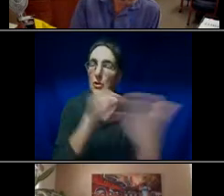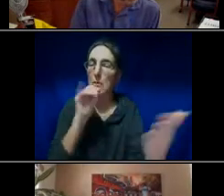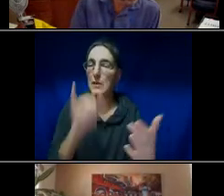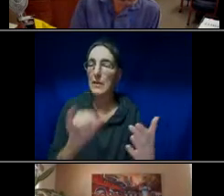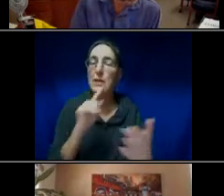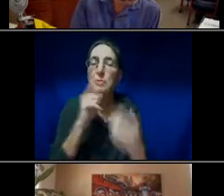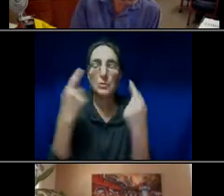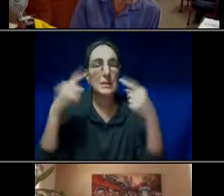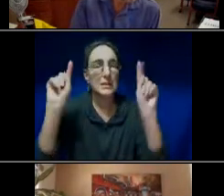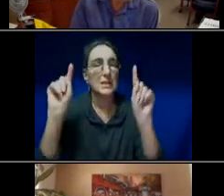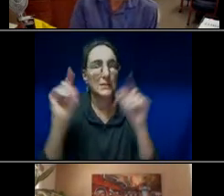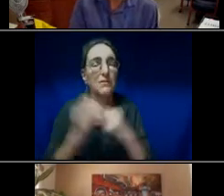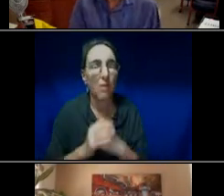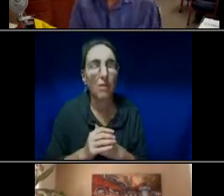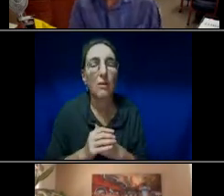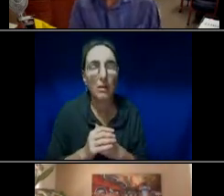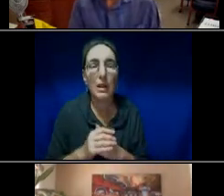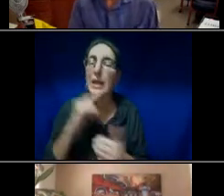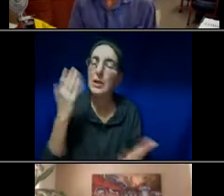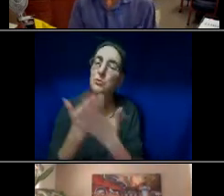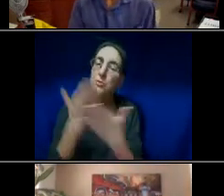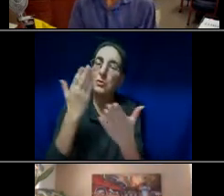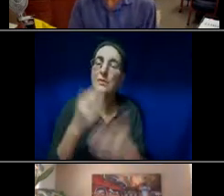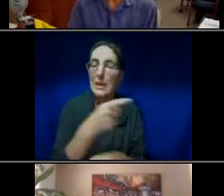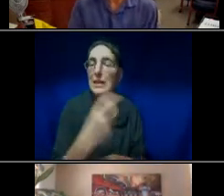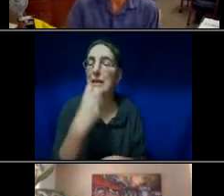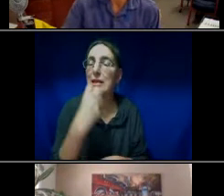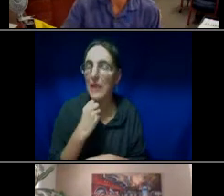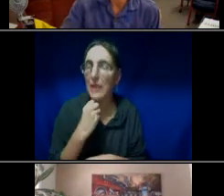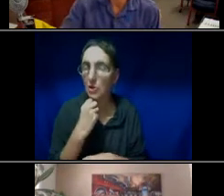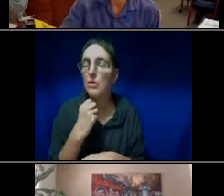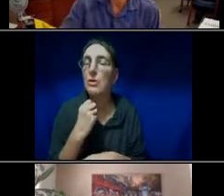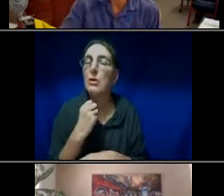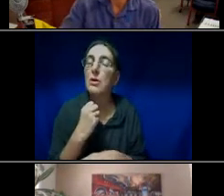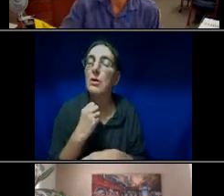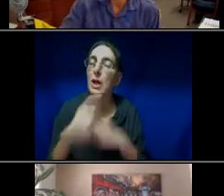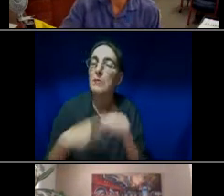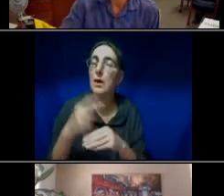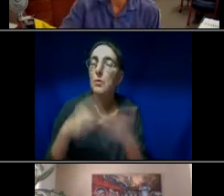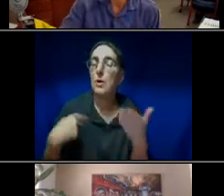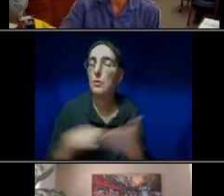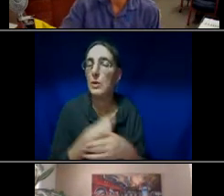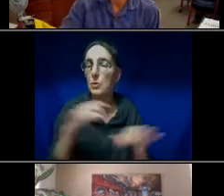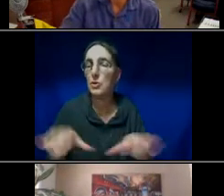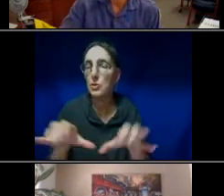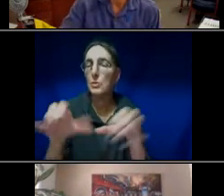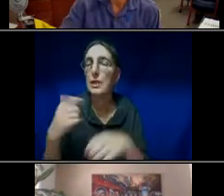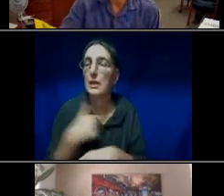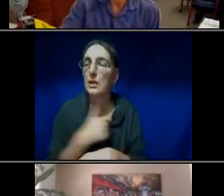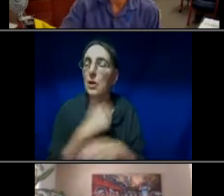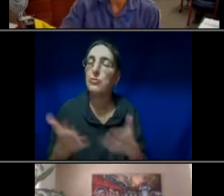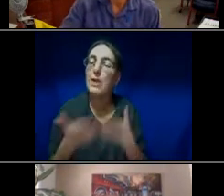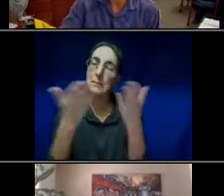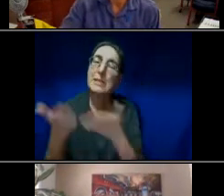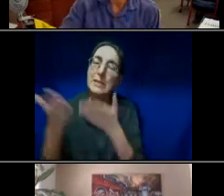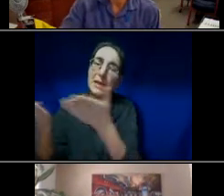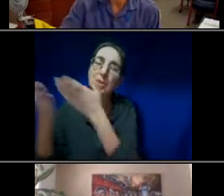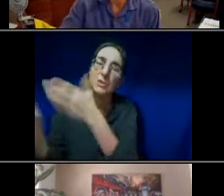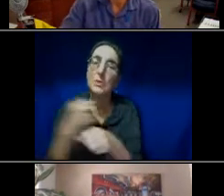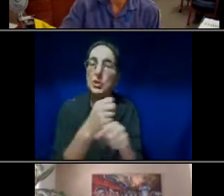successful. If nothing else, it proved that he cared about what we were doing and the recommendations we were generating at the